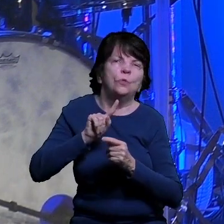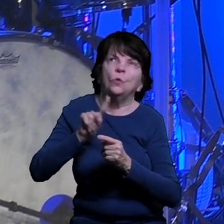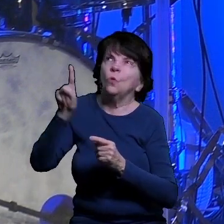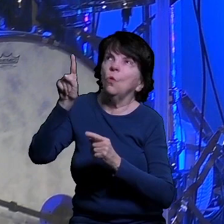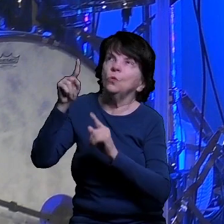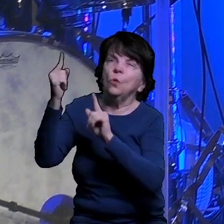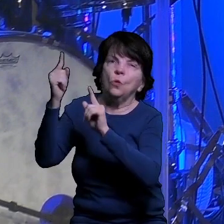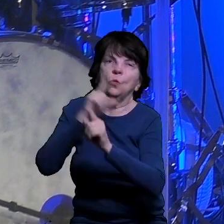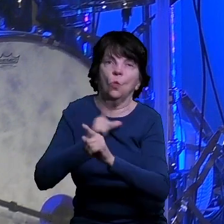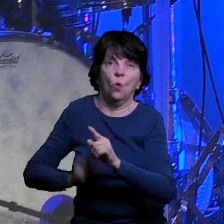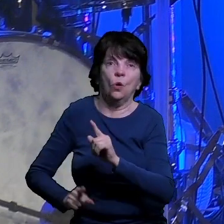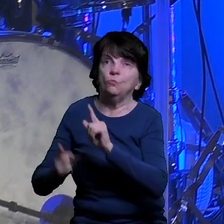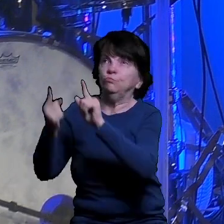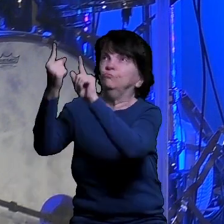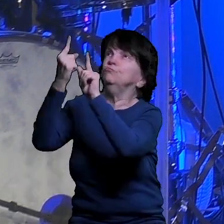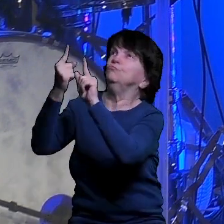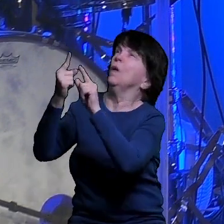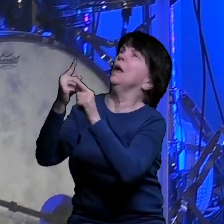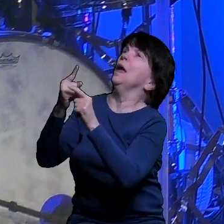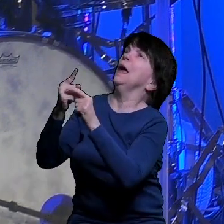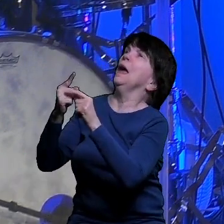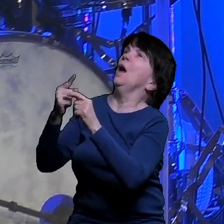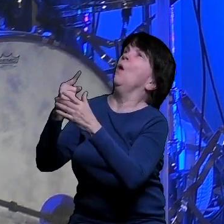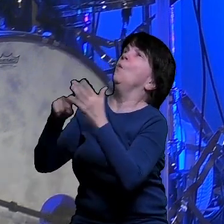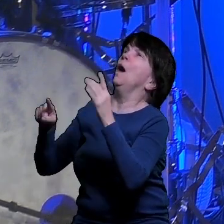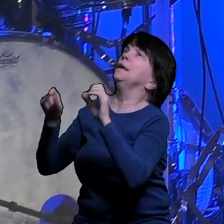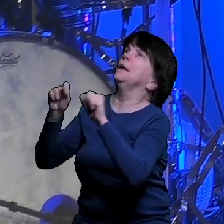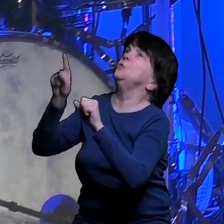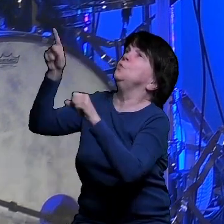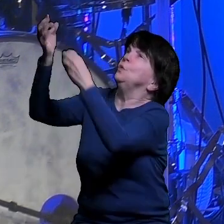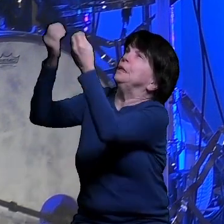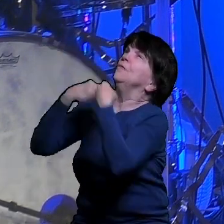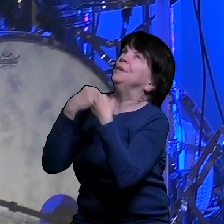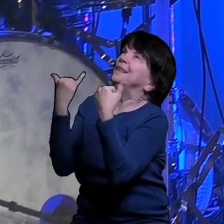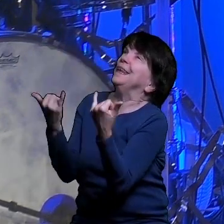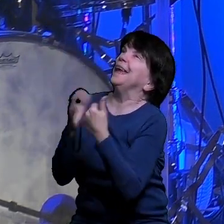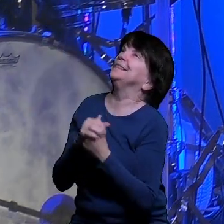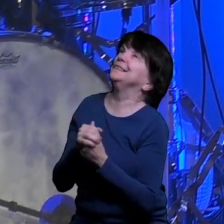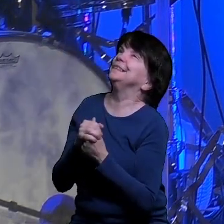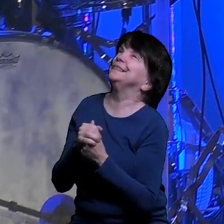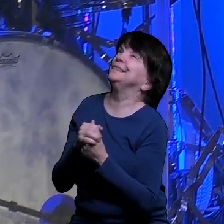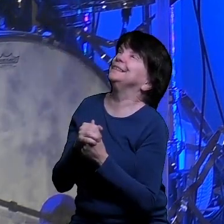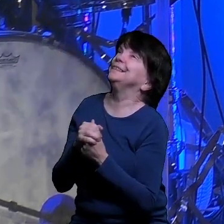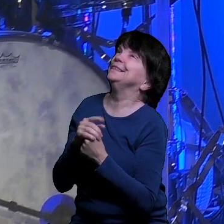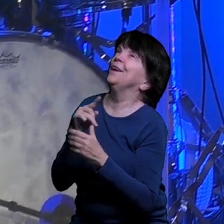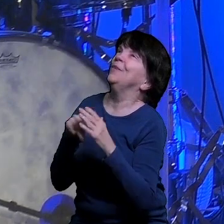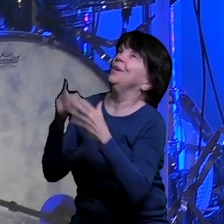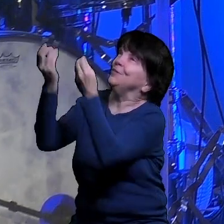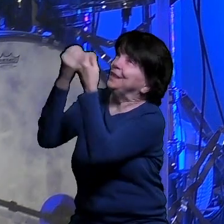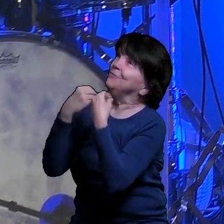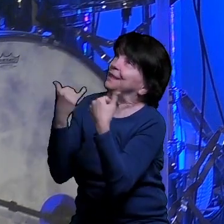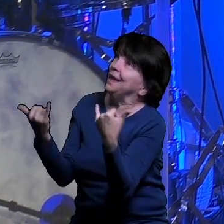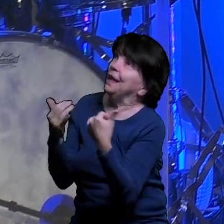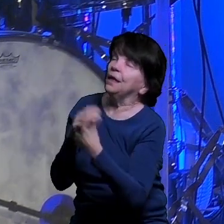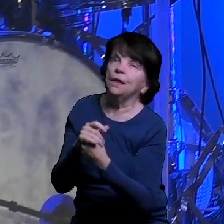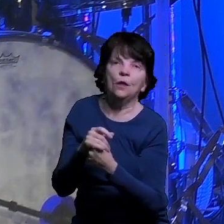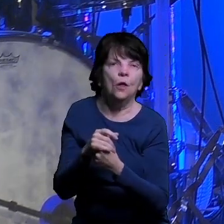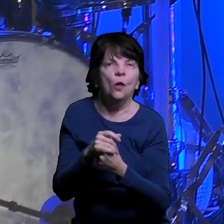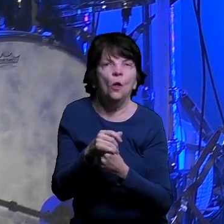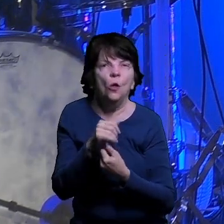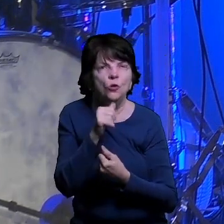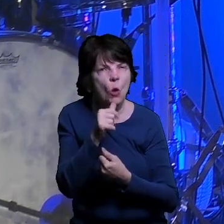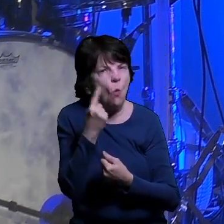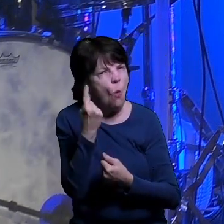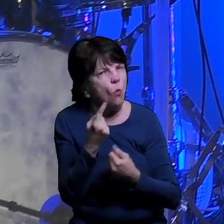How many times have you ever asked God for something? And there's nothing wrong with asking God for things. We do it all the time. But I want to challenge you to not only have